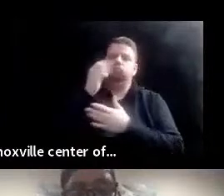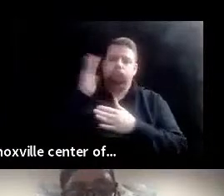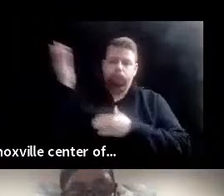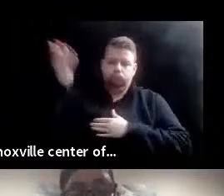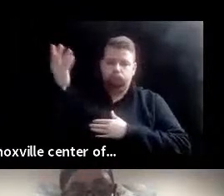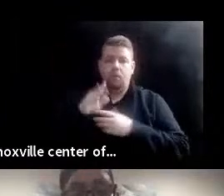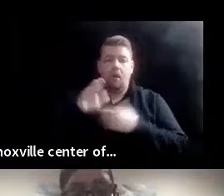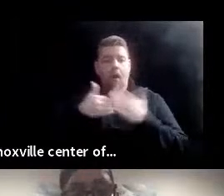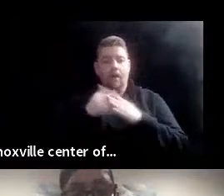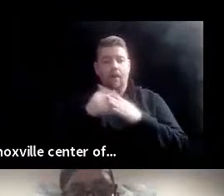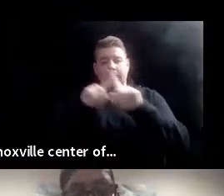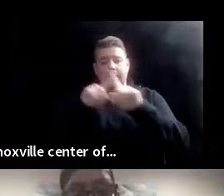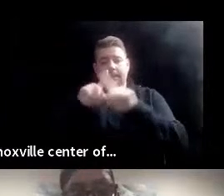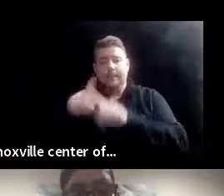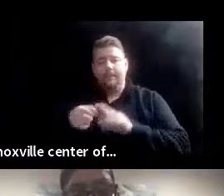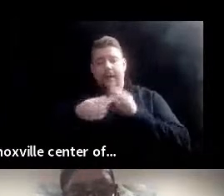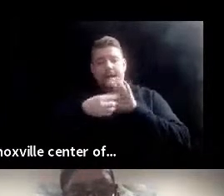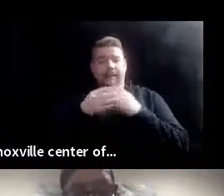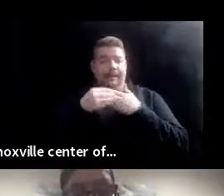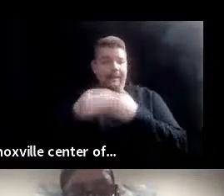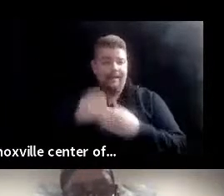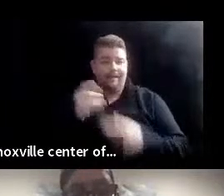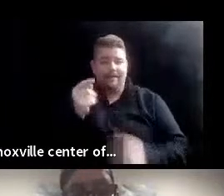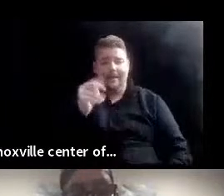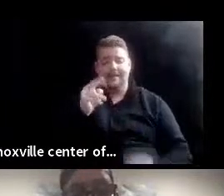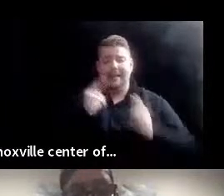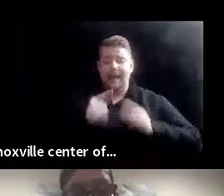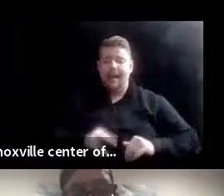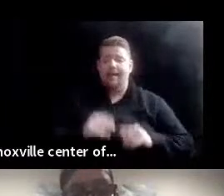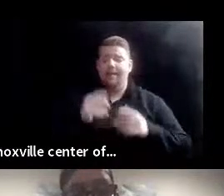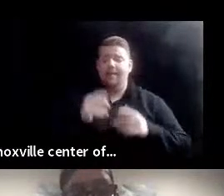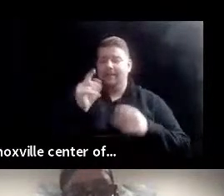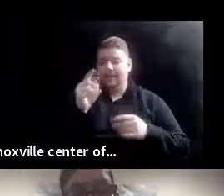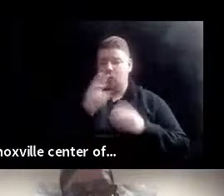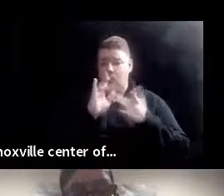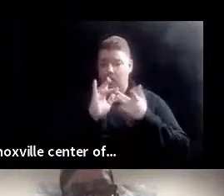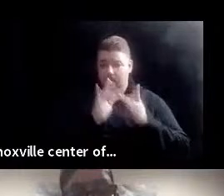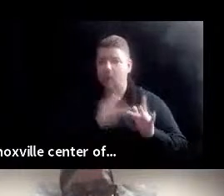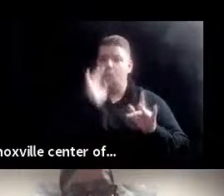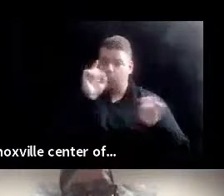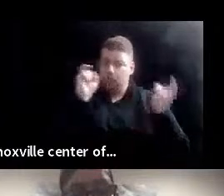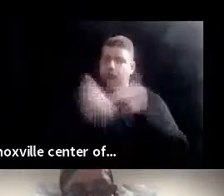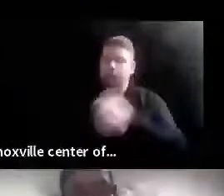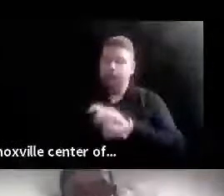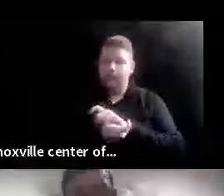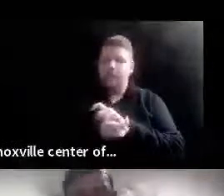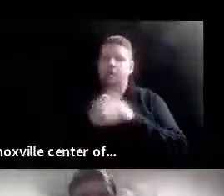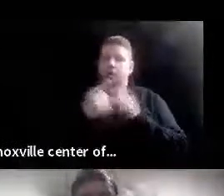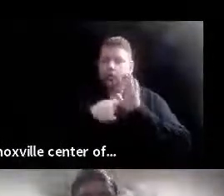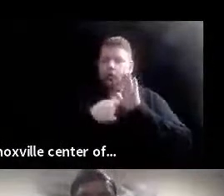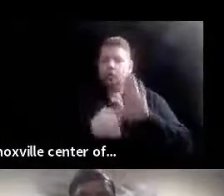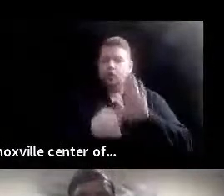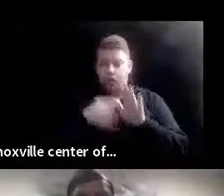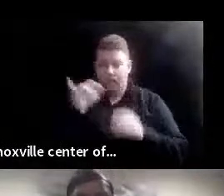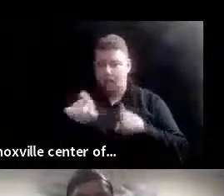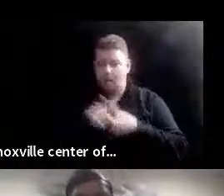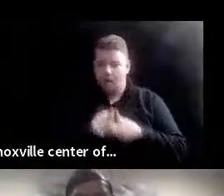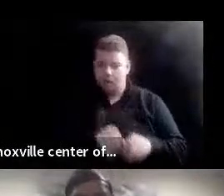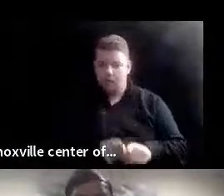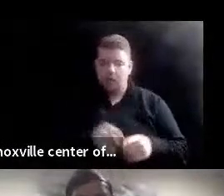of the guidance on the Tennessee Department of Health's website will also be changed to reflect that, which is